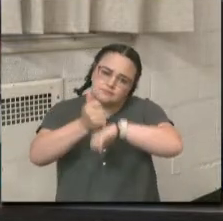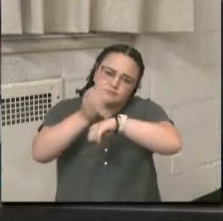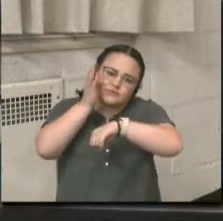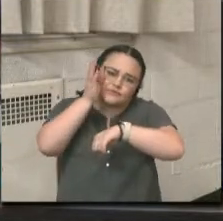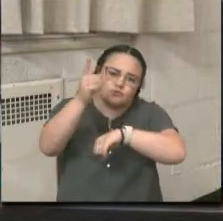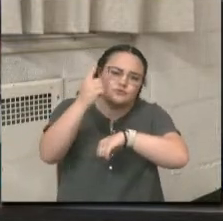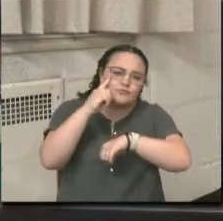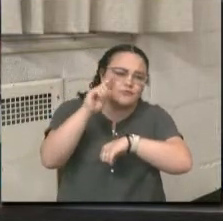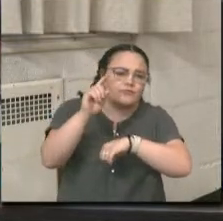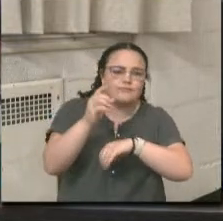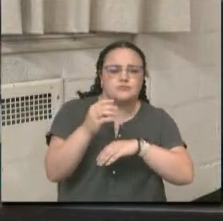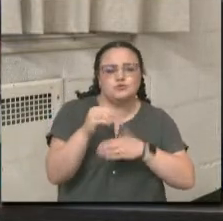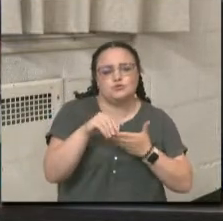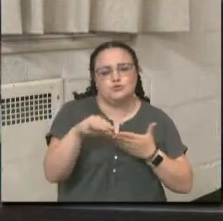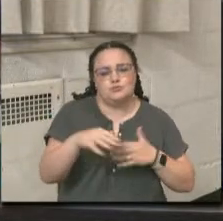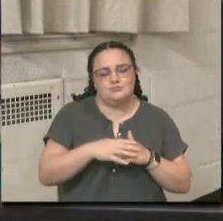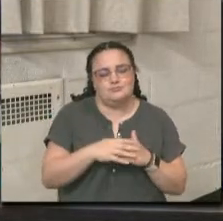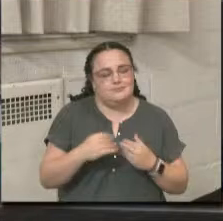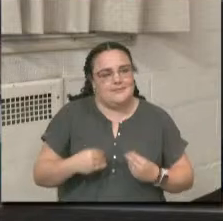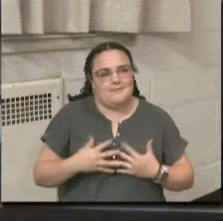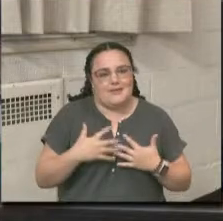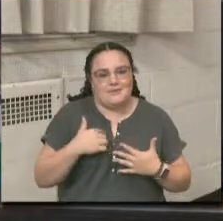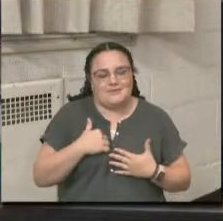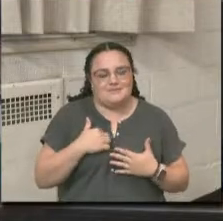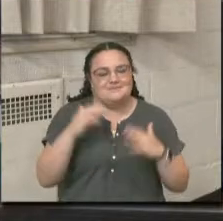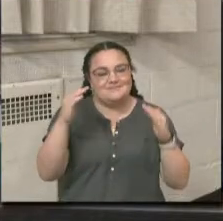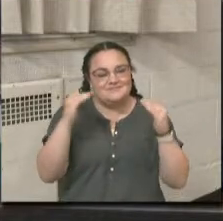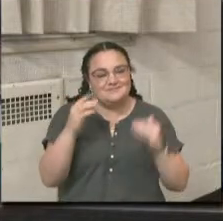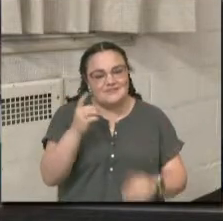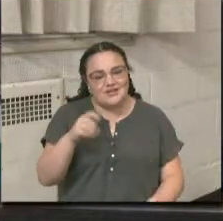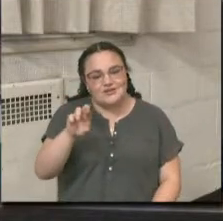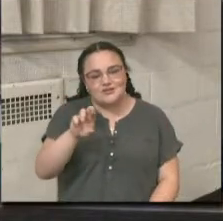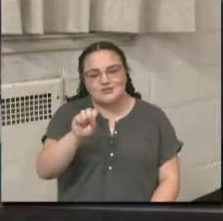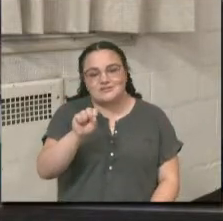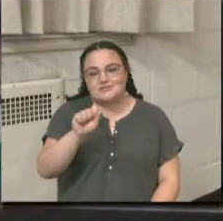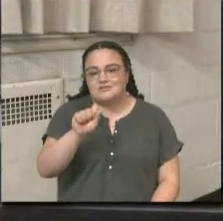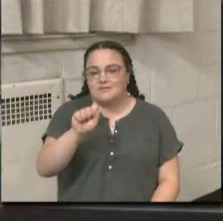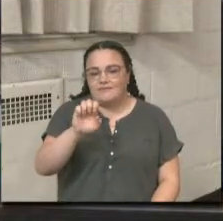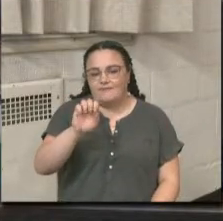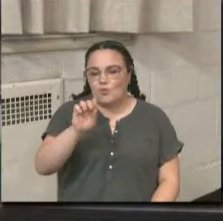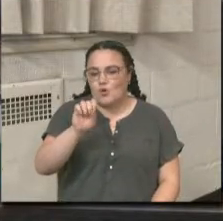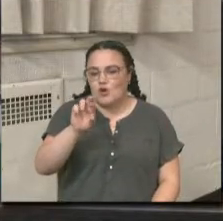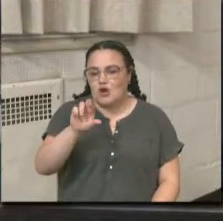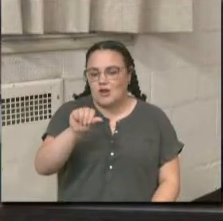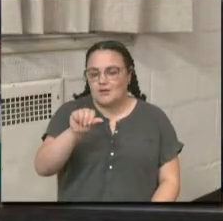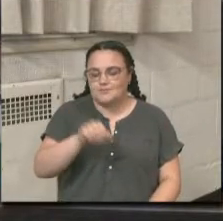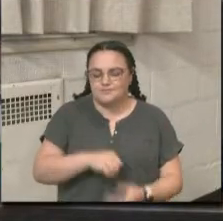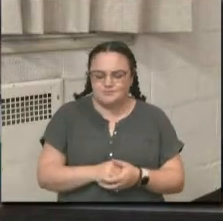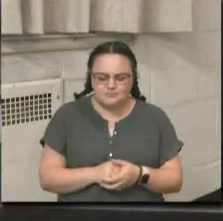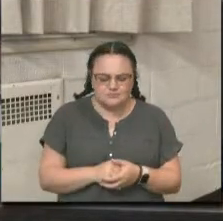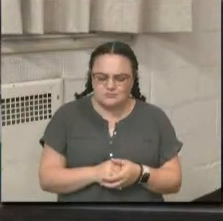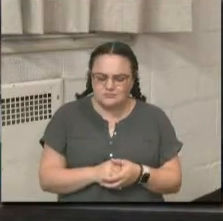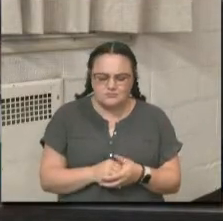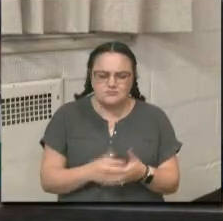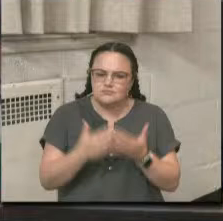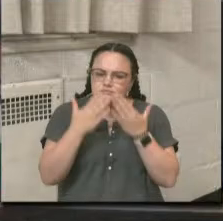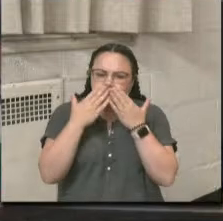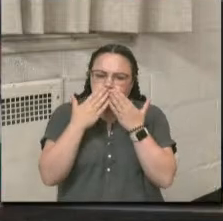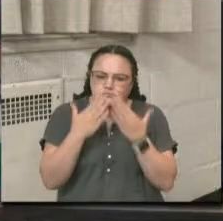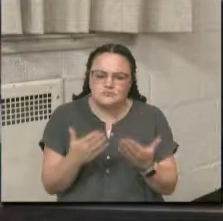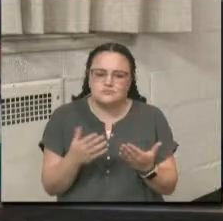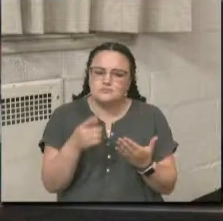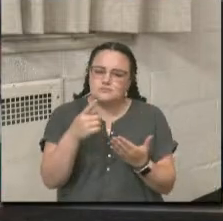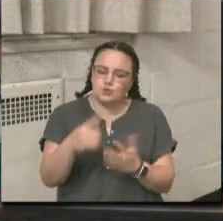thank you. Okay, Dr. Sapora Miller, I thank you. You have always given me just